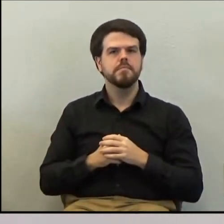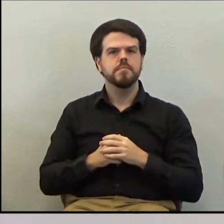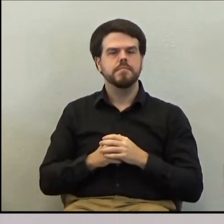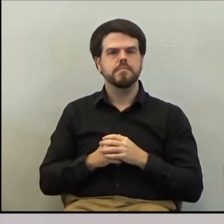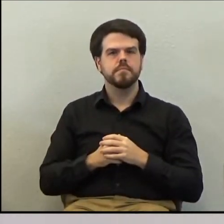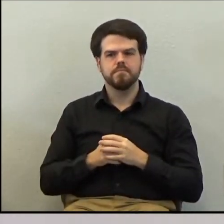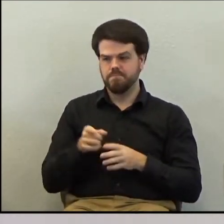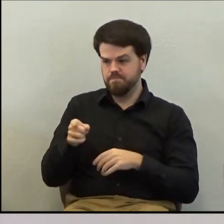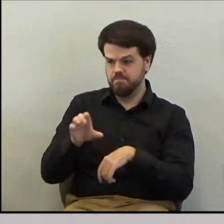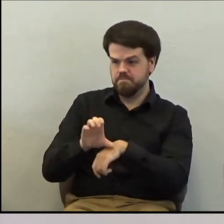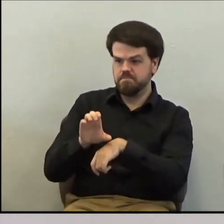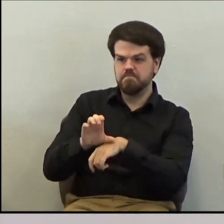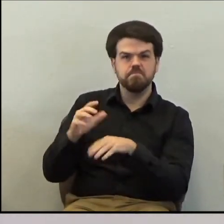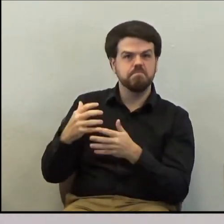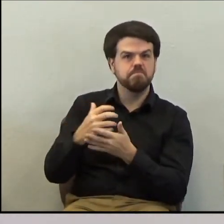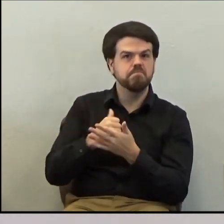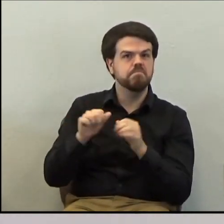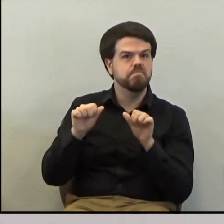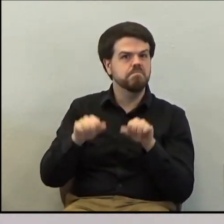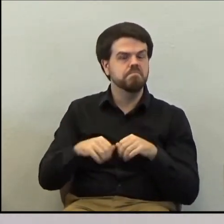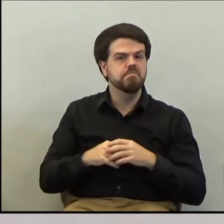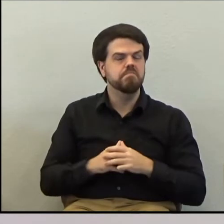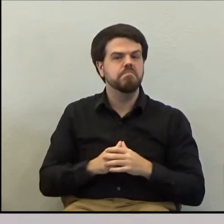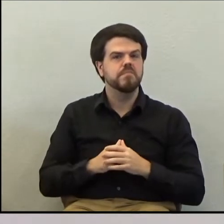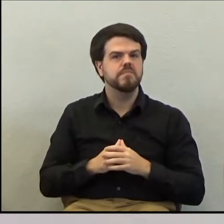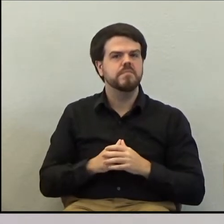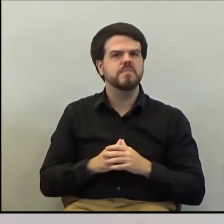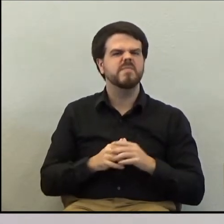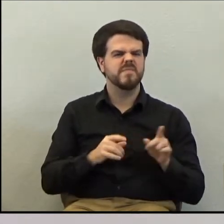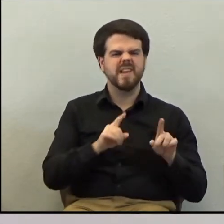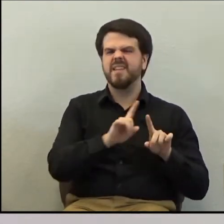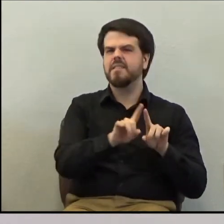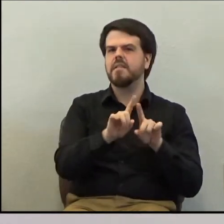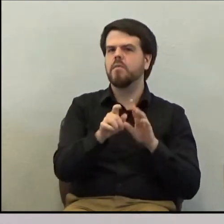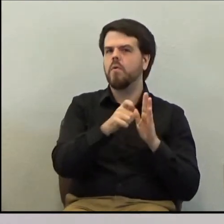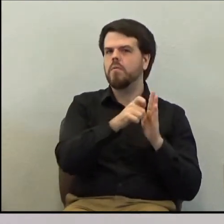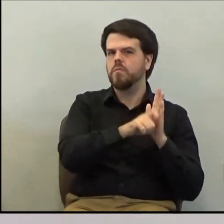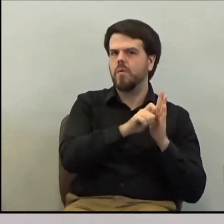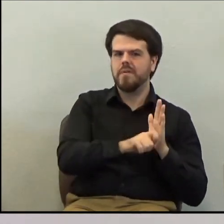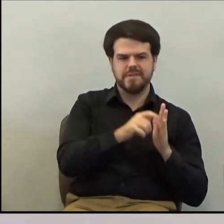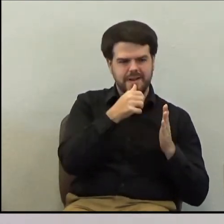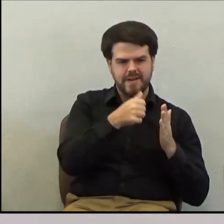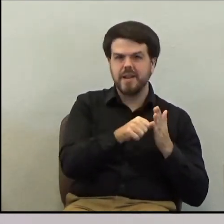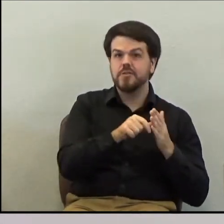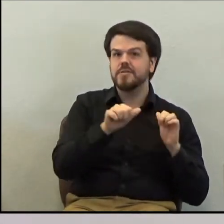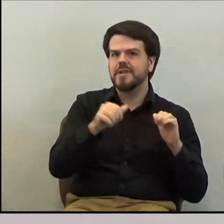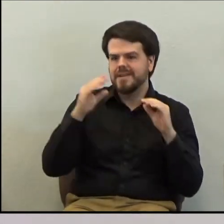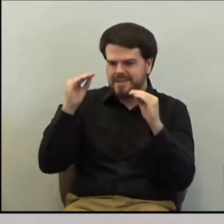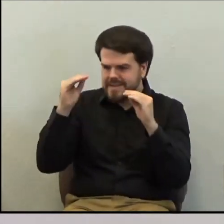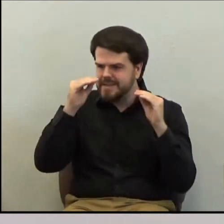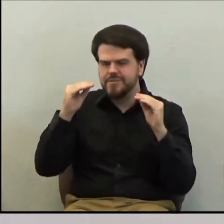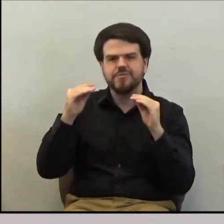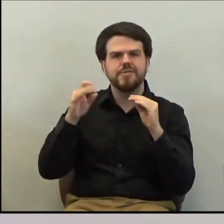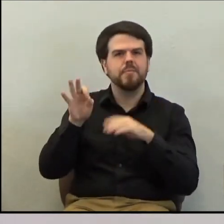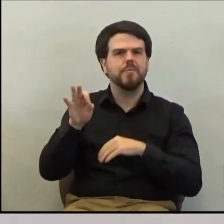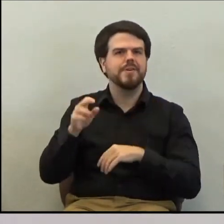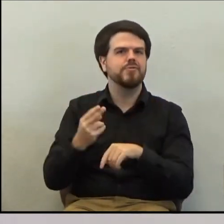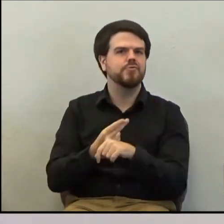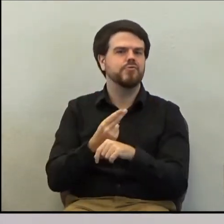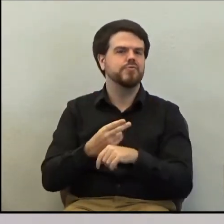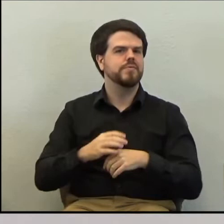Thessalonians started collecting them. And they had other manuscripts, other letters to preach and teach from.